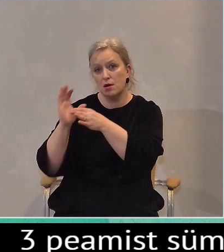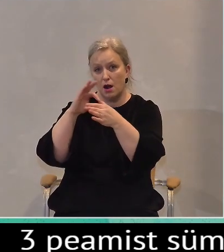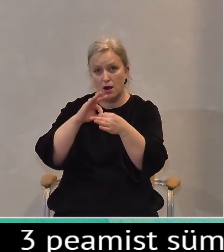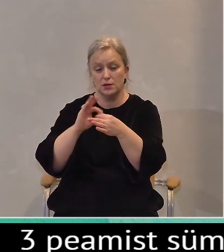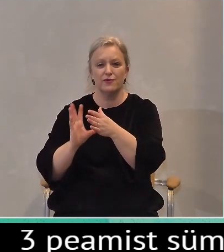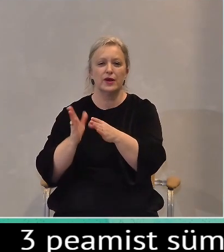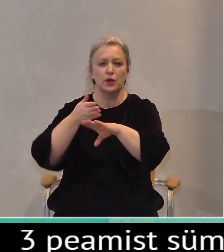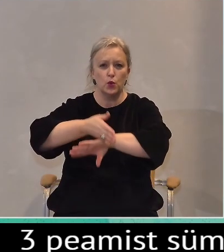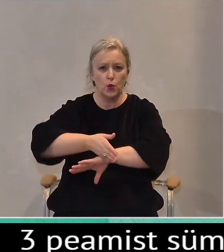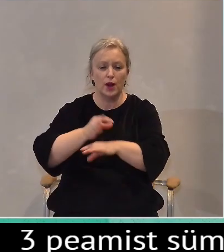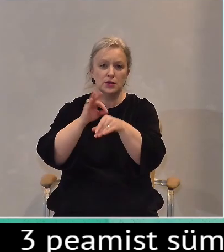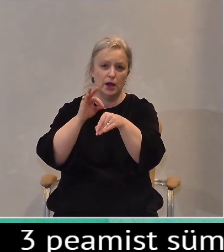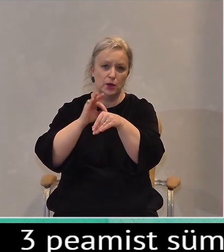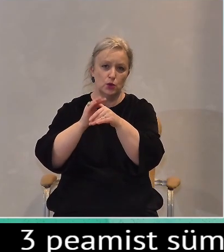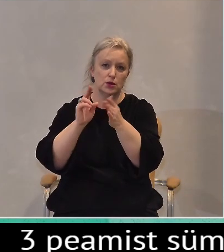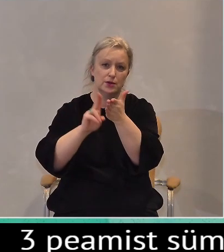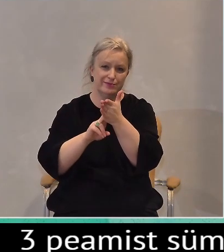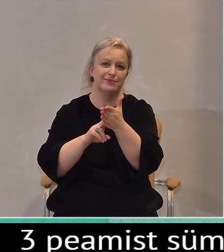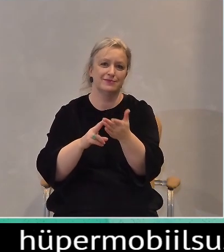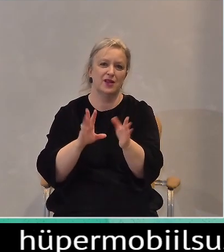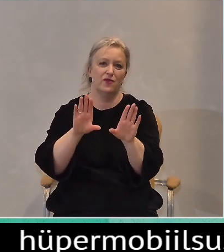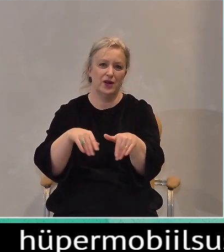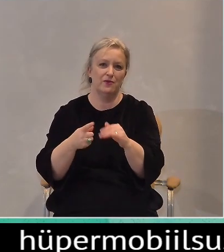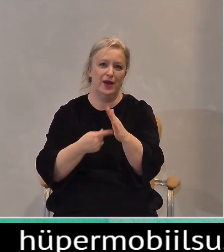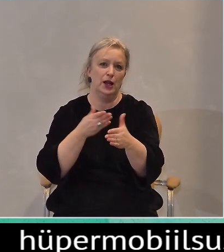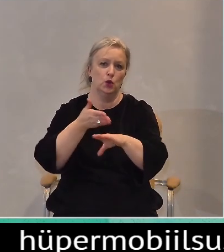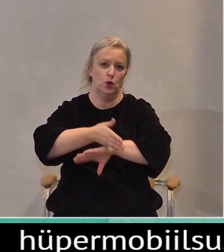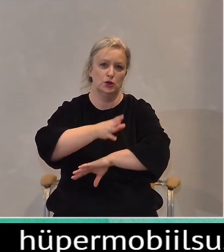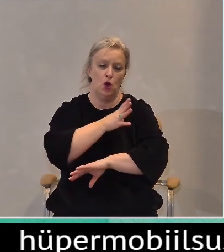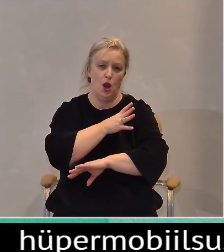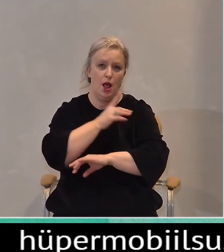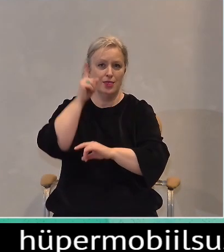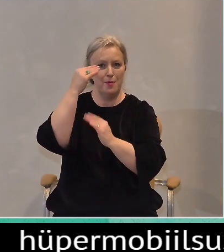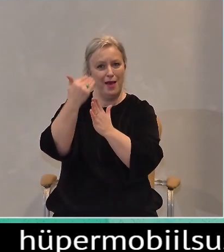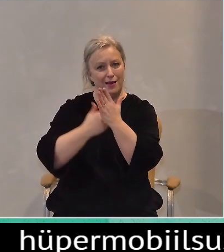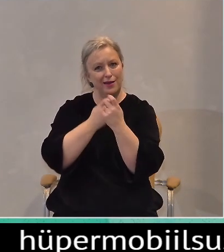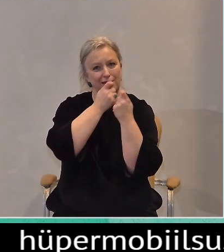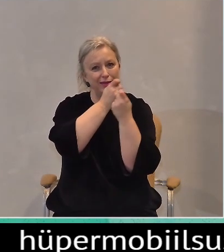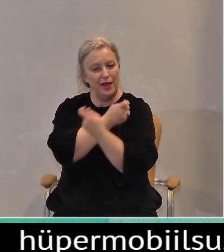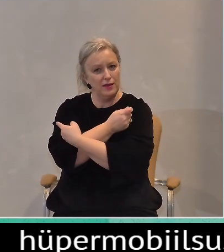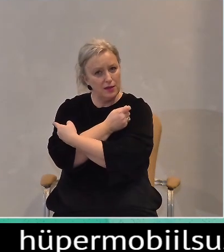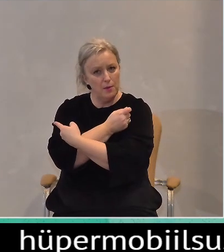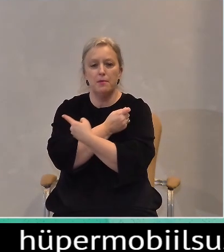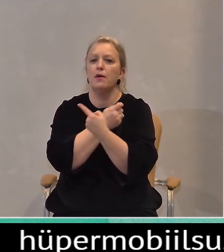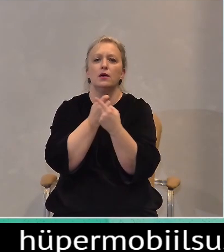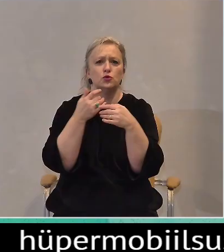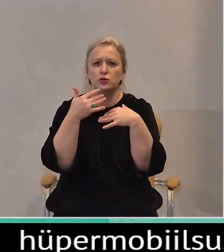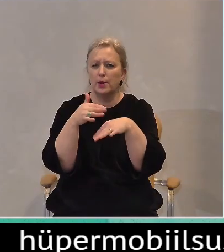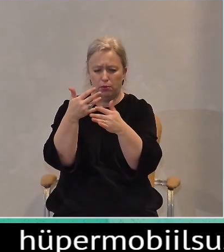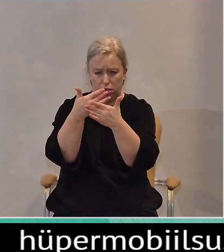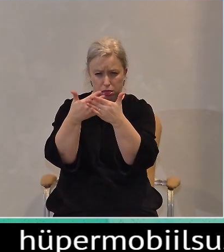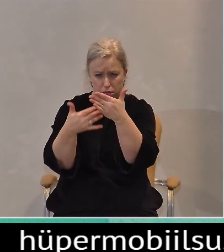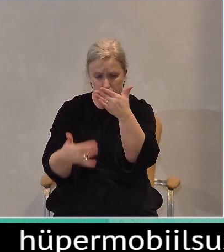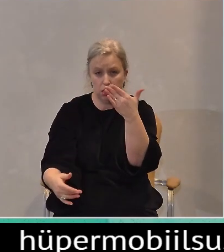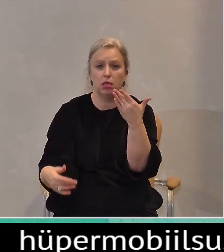different symptoms and comorbidities that can occur with EDS. So you can see